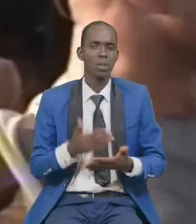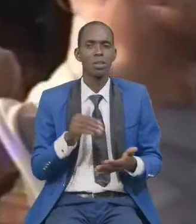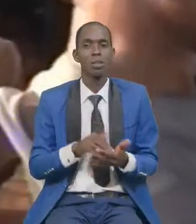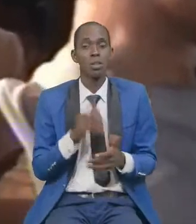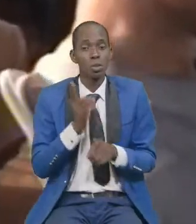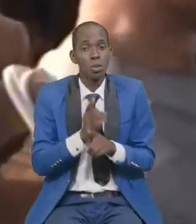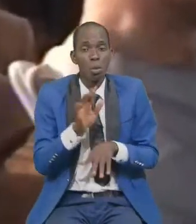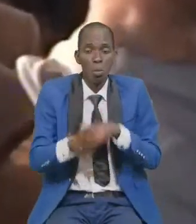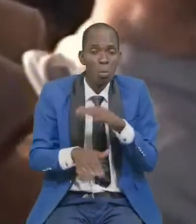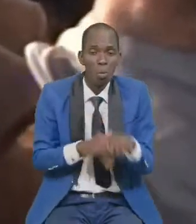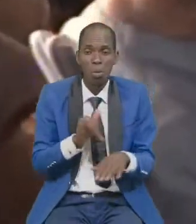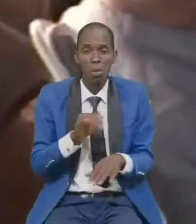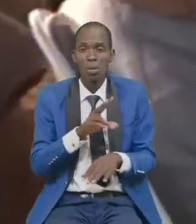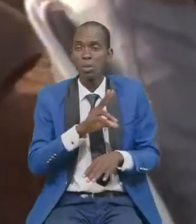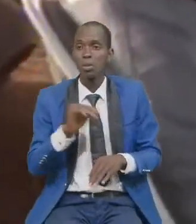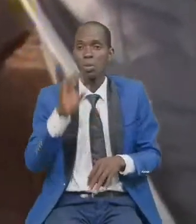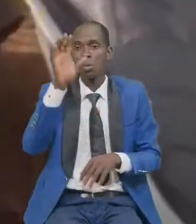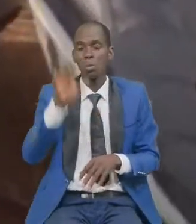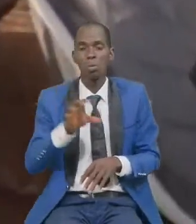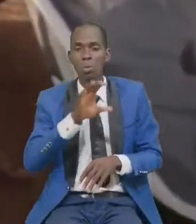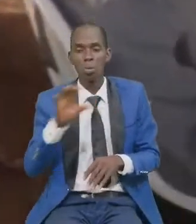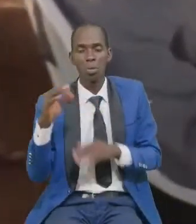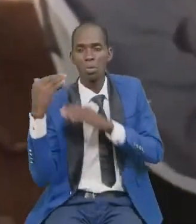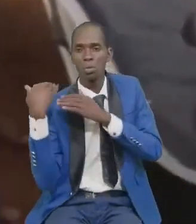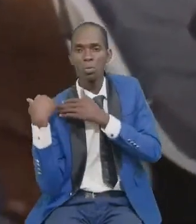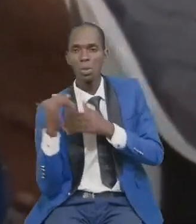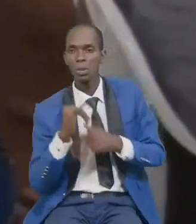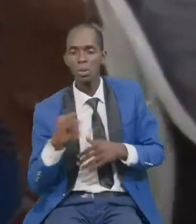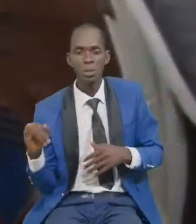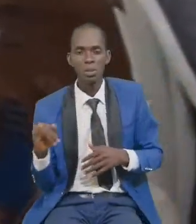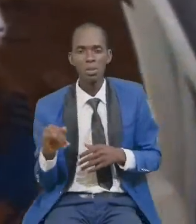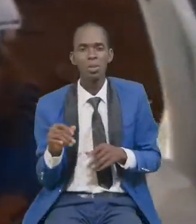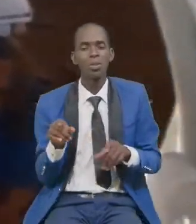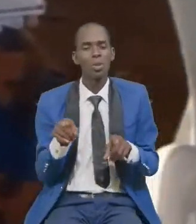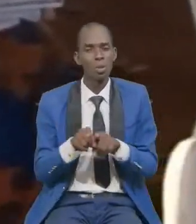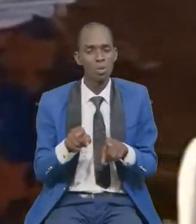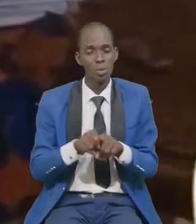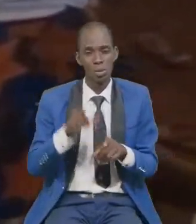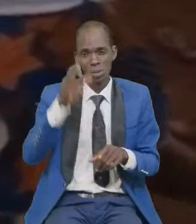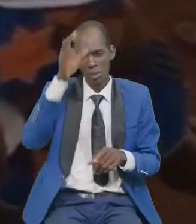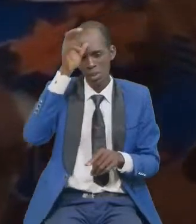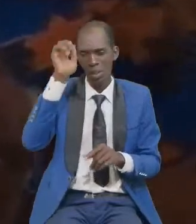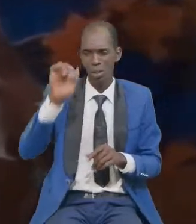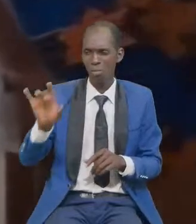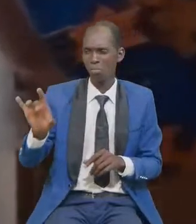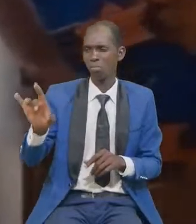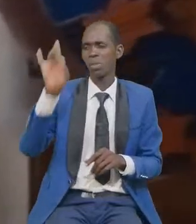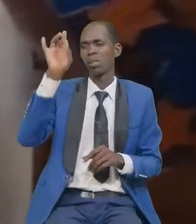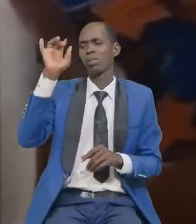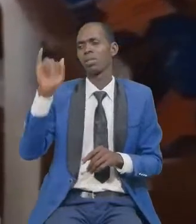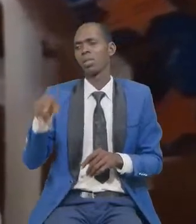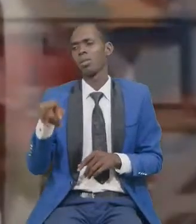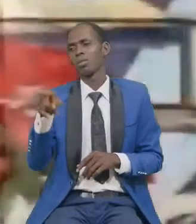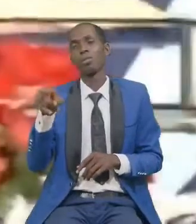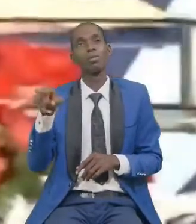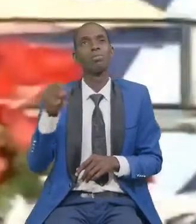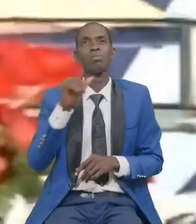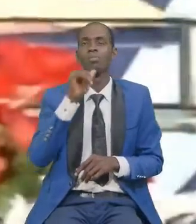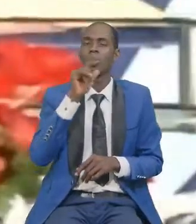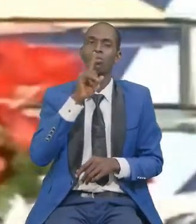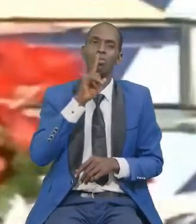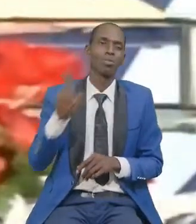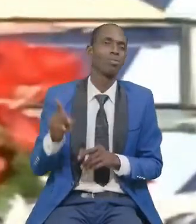no self-denial, no cross. Even Satan can spot out that one. That one is not